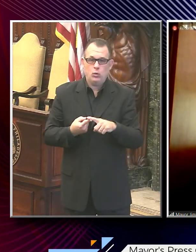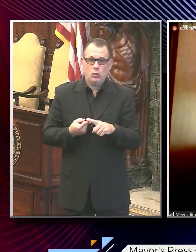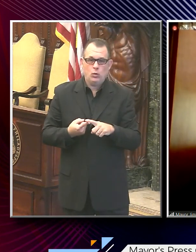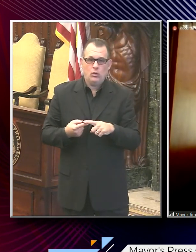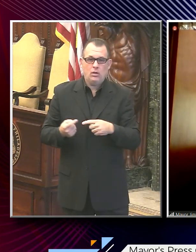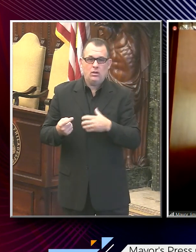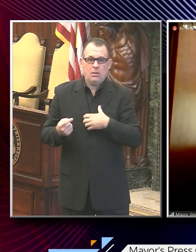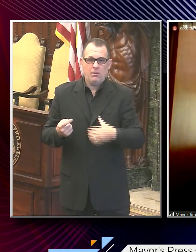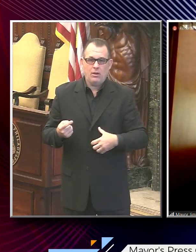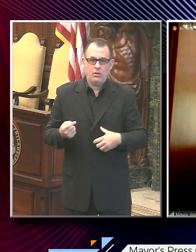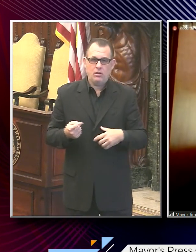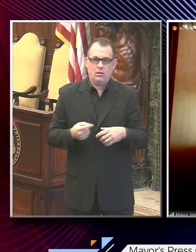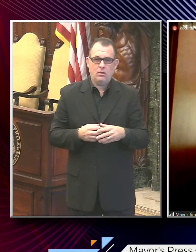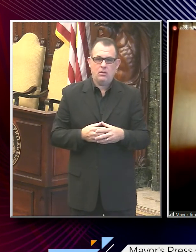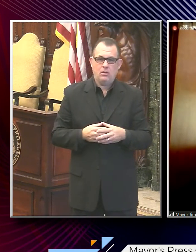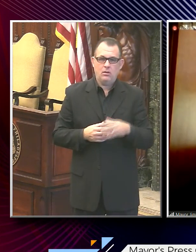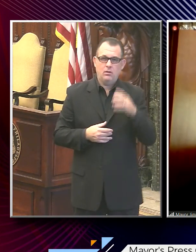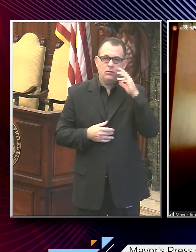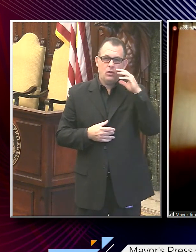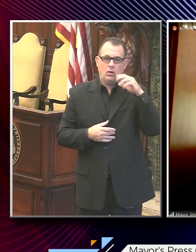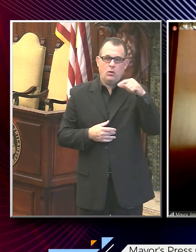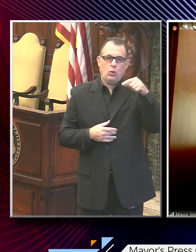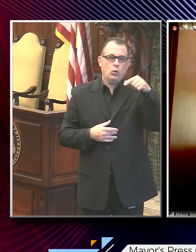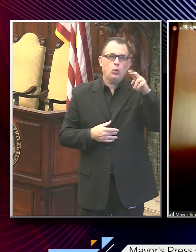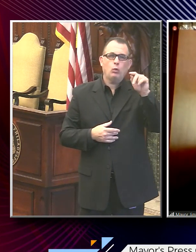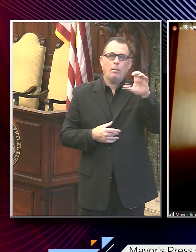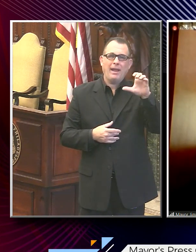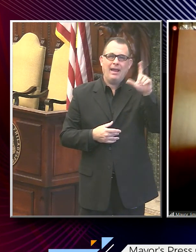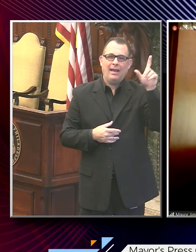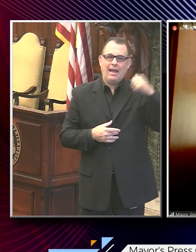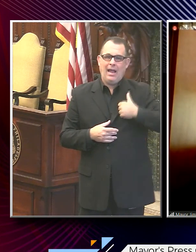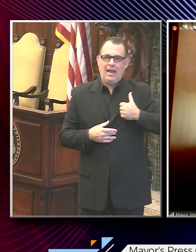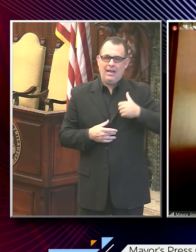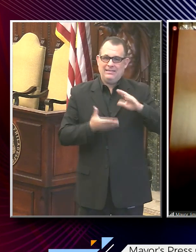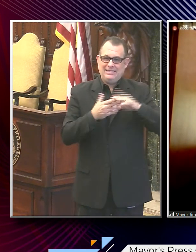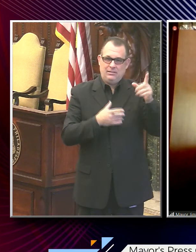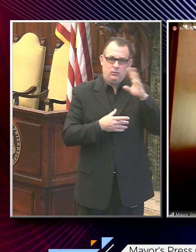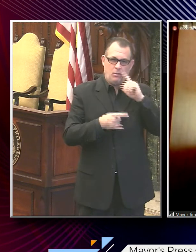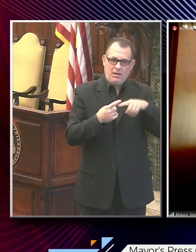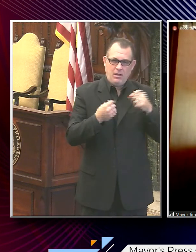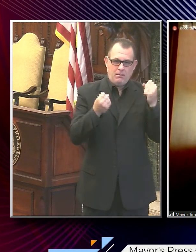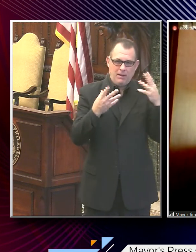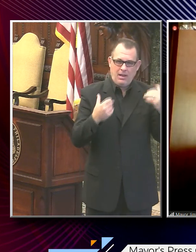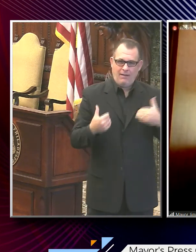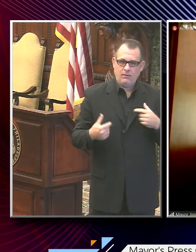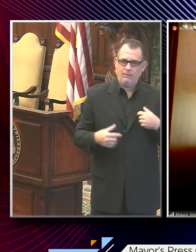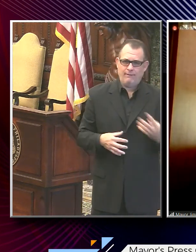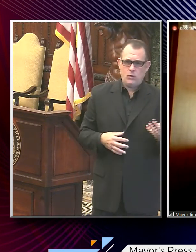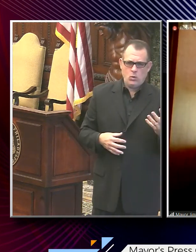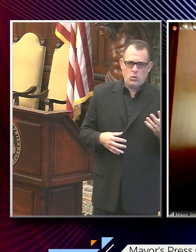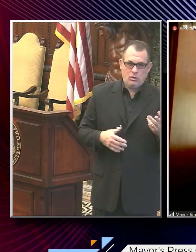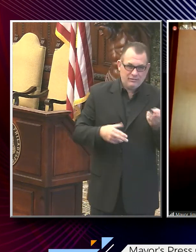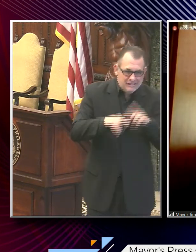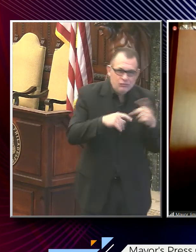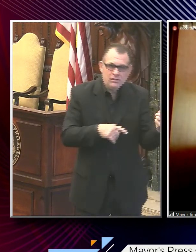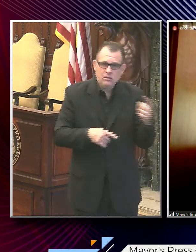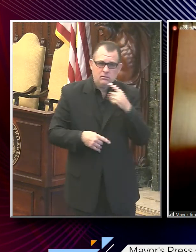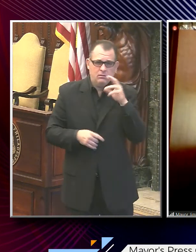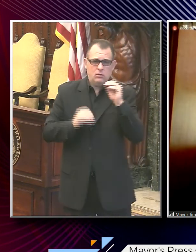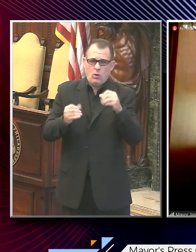City a couple of years ago, and he was complaining about the increase in his homicide rate. I said, how many? He said 4. None were with a gun.